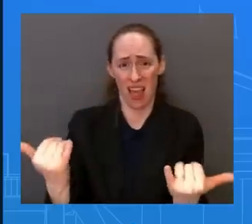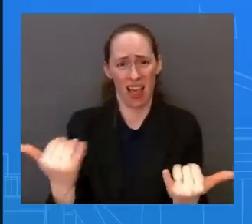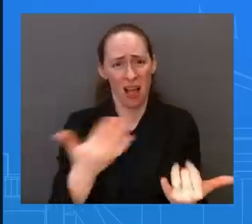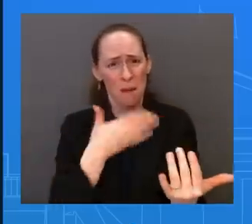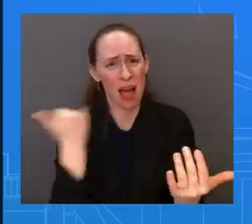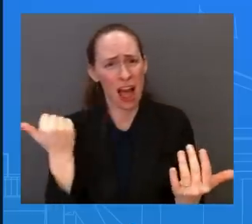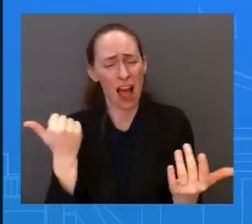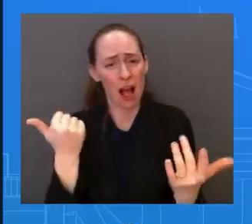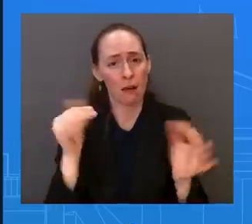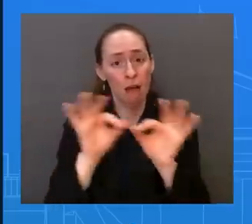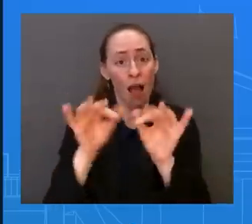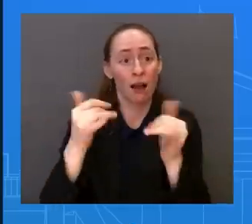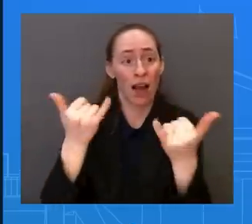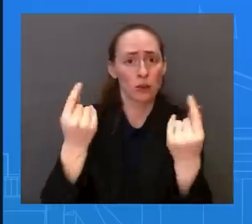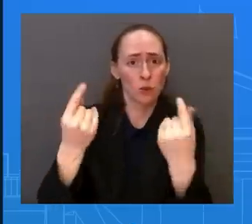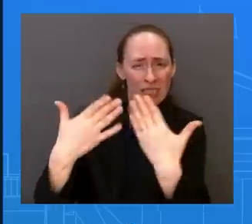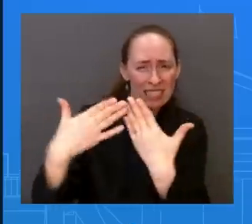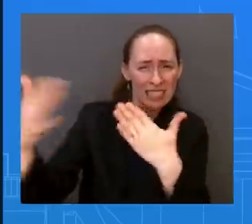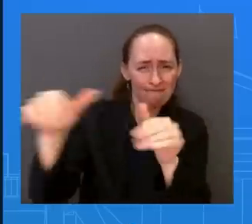and this policy vision through.